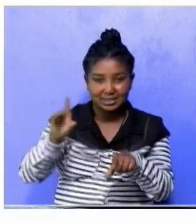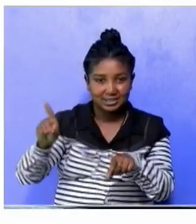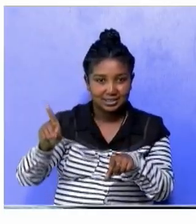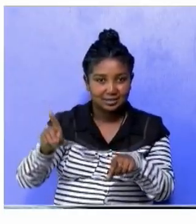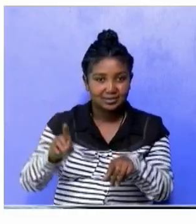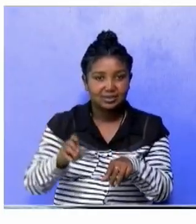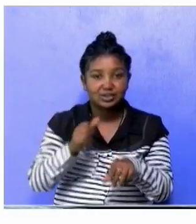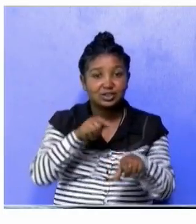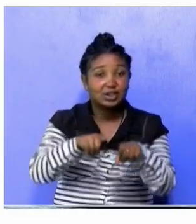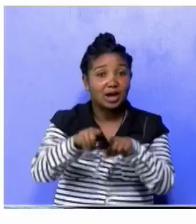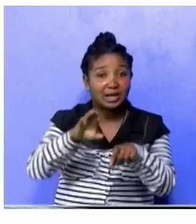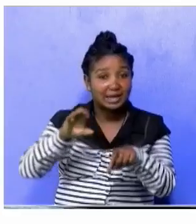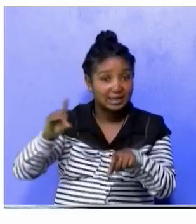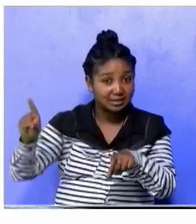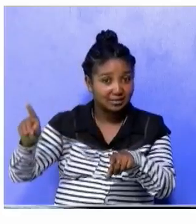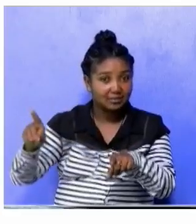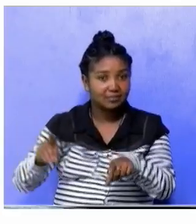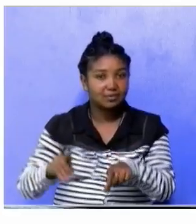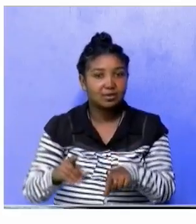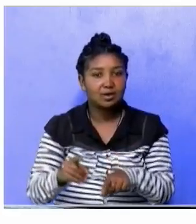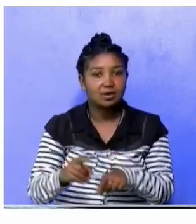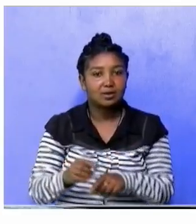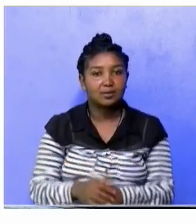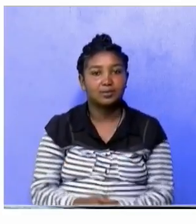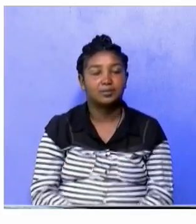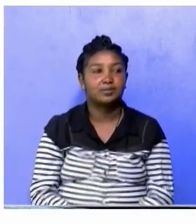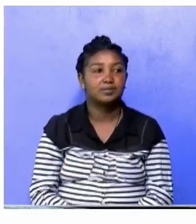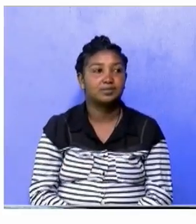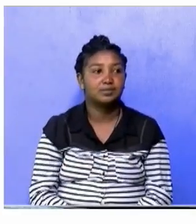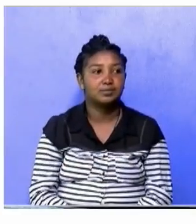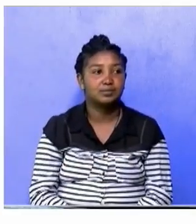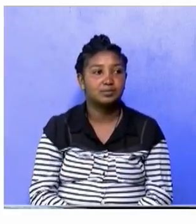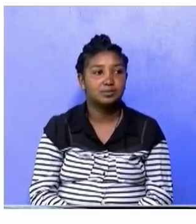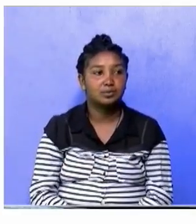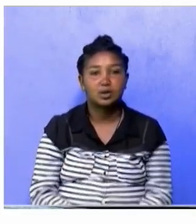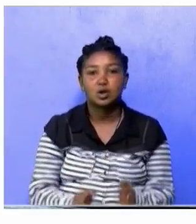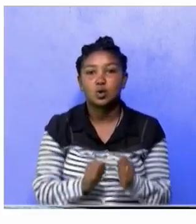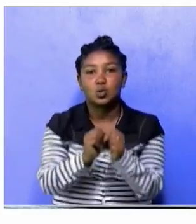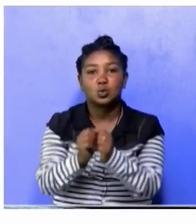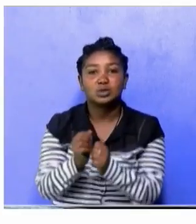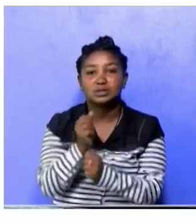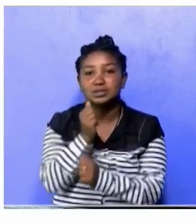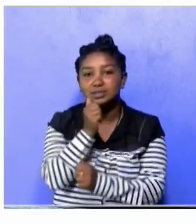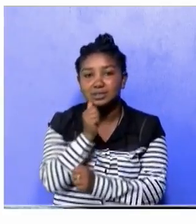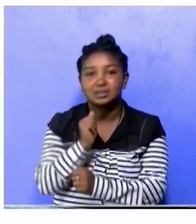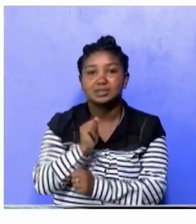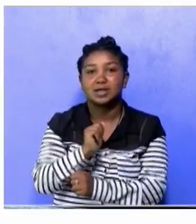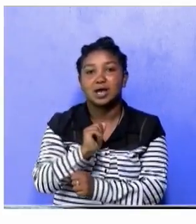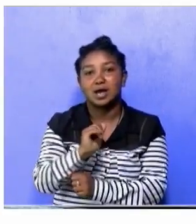She agreed only. She agreed with her